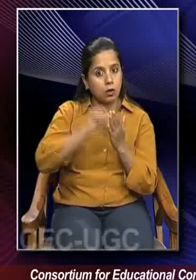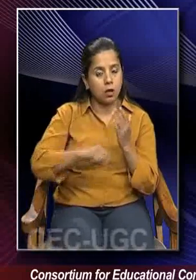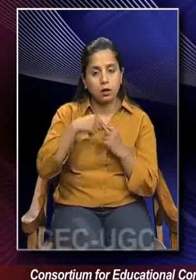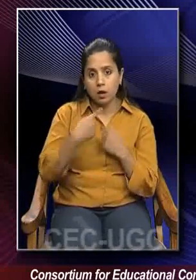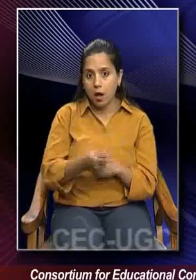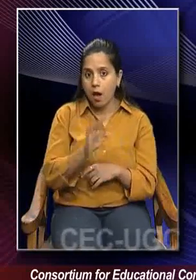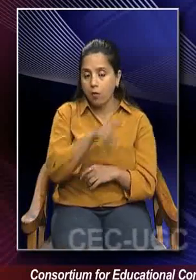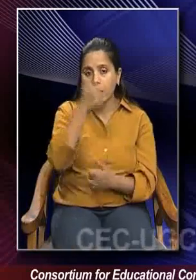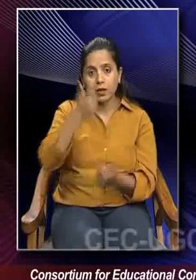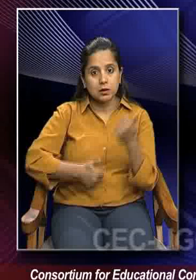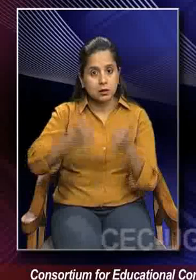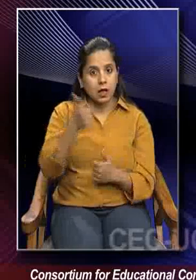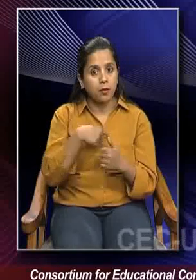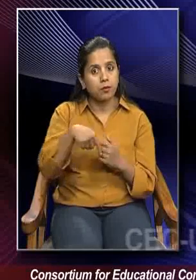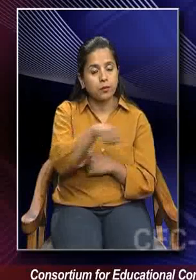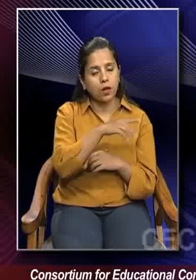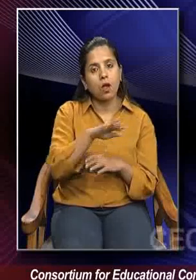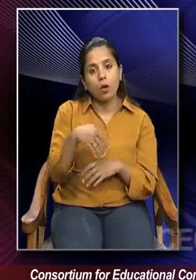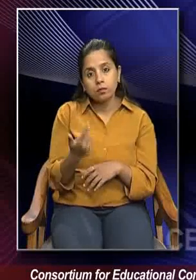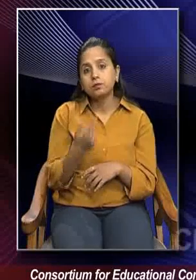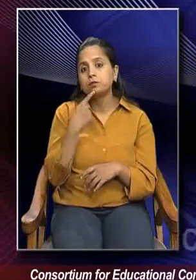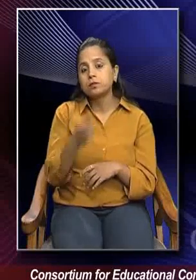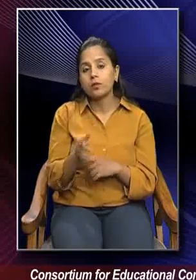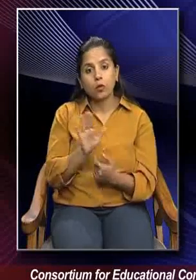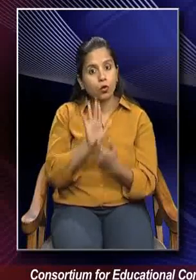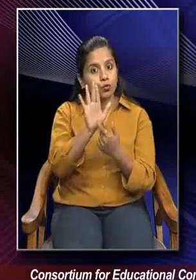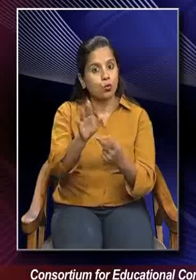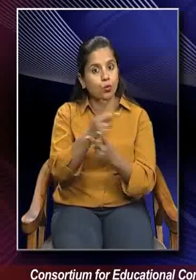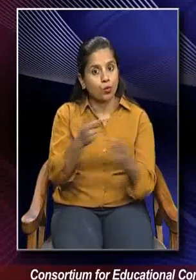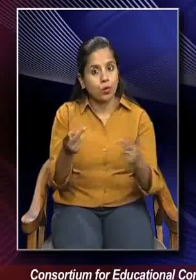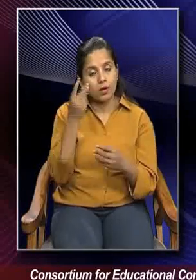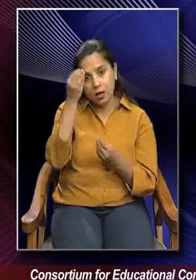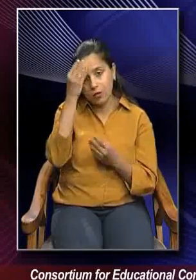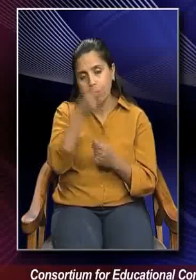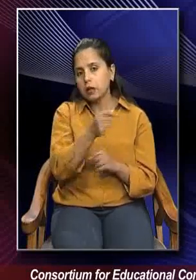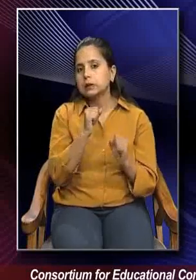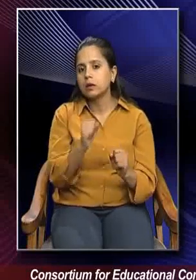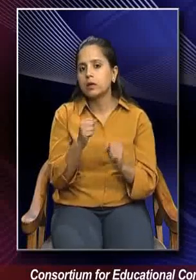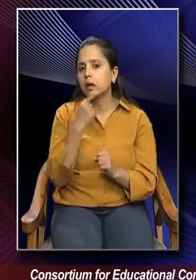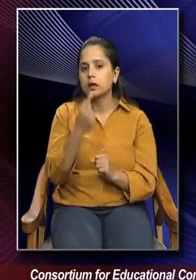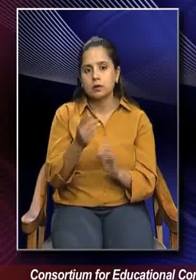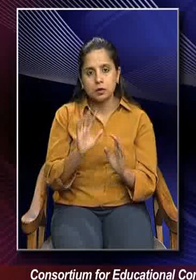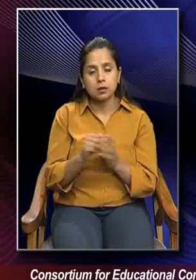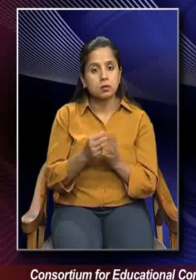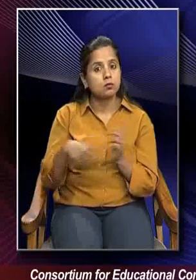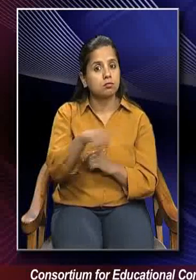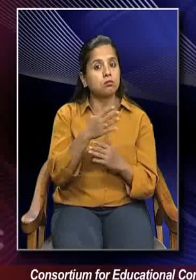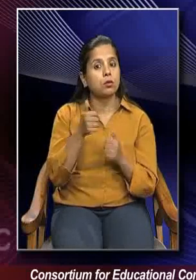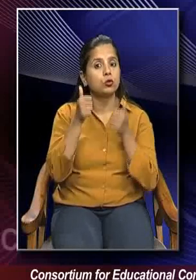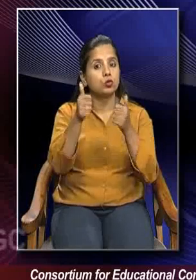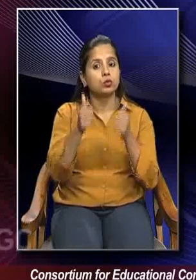their exams and presenting the information. This can